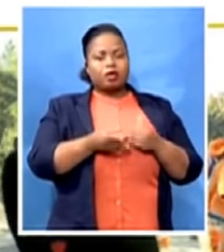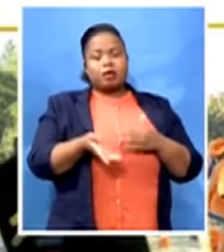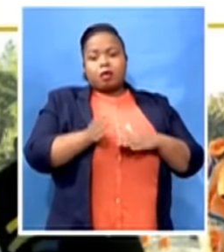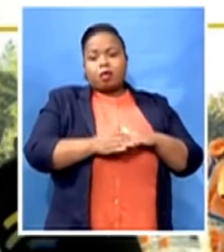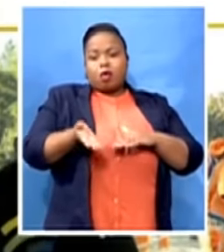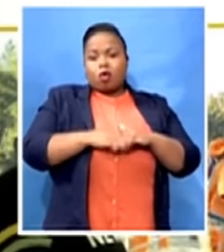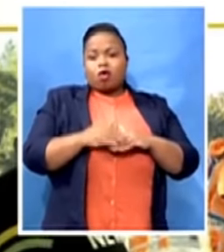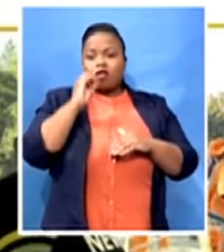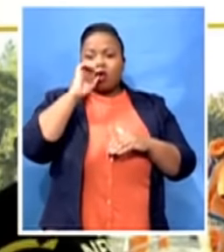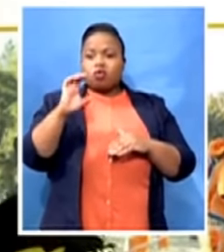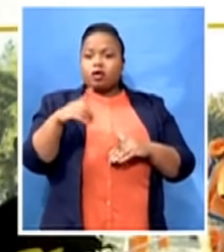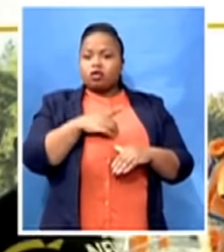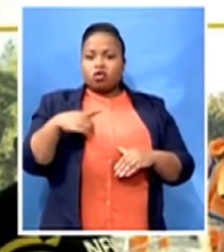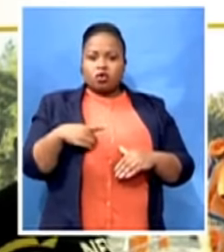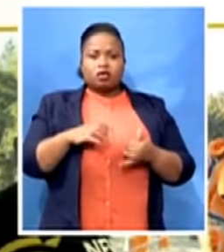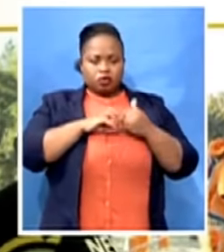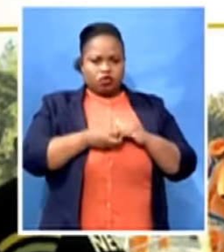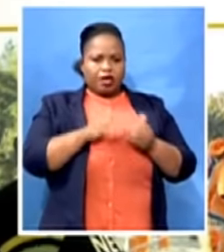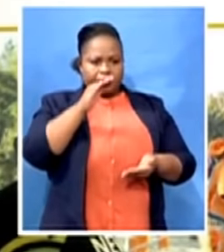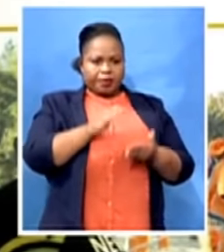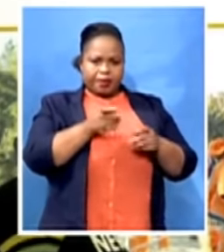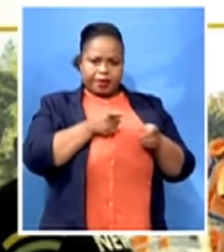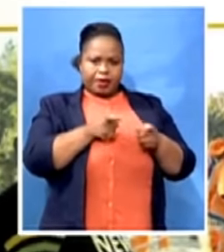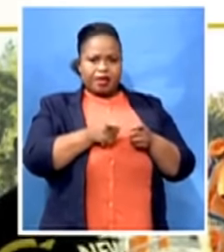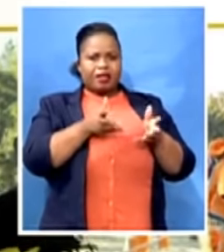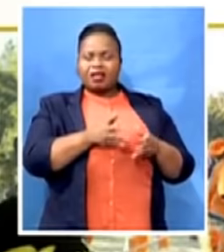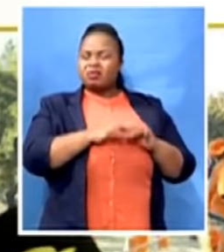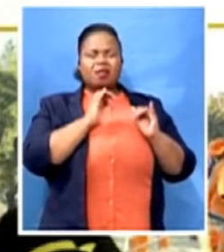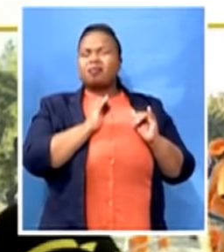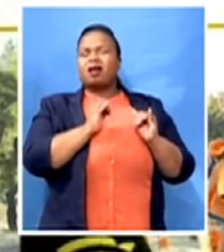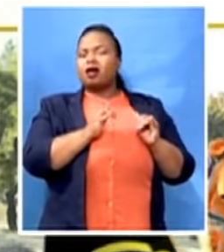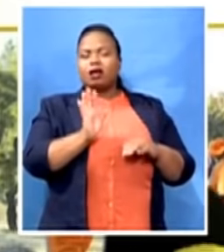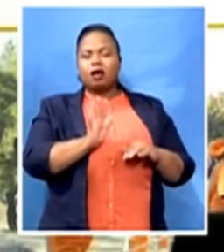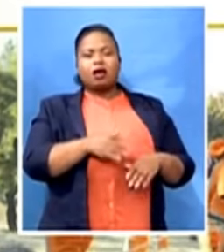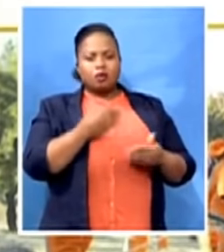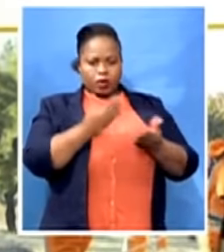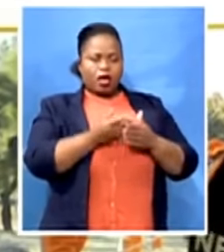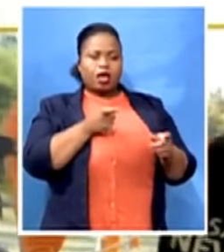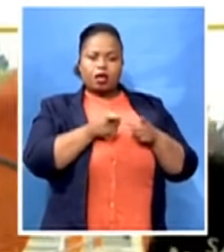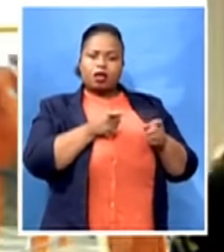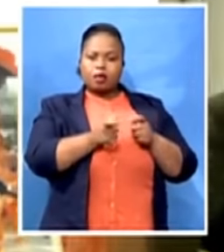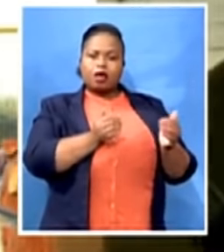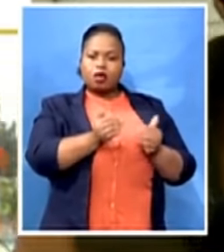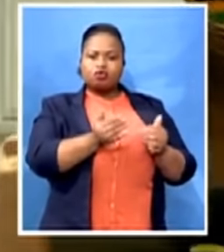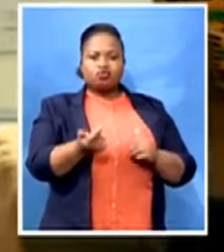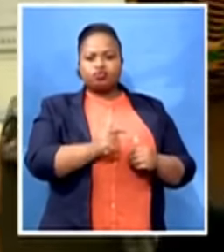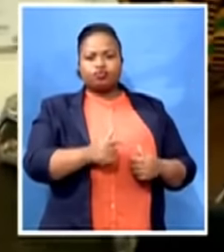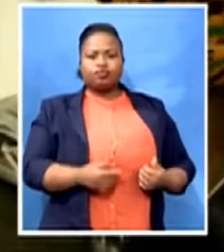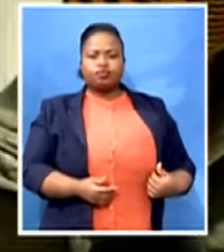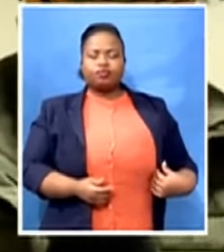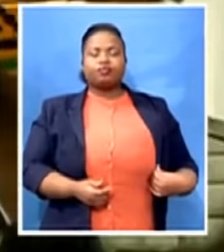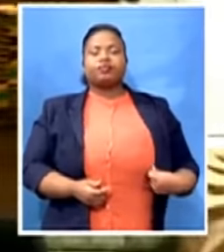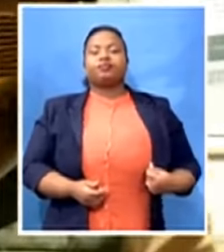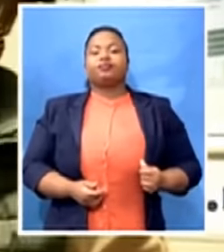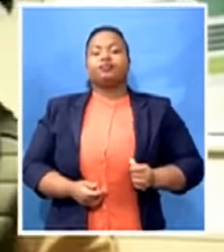of Bloemfontein. It's not that bad that we can't manage. It's something that we can manage as the province. Thank you very much. That